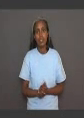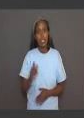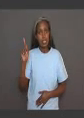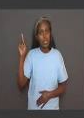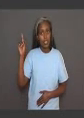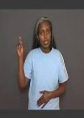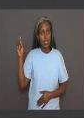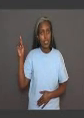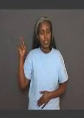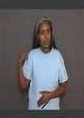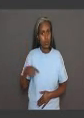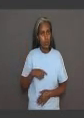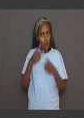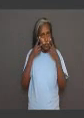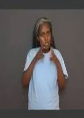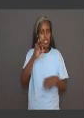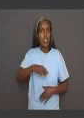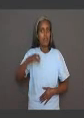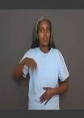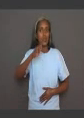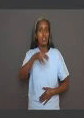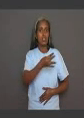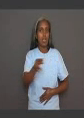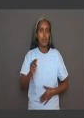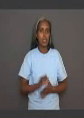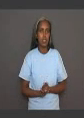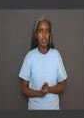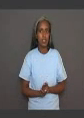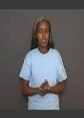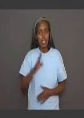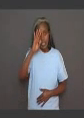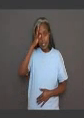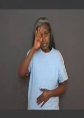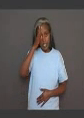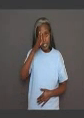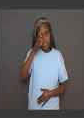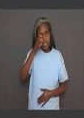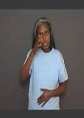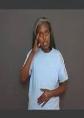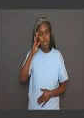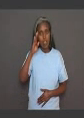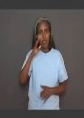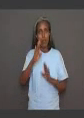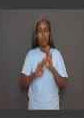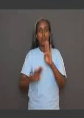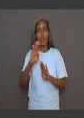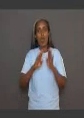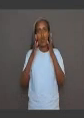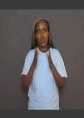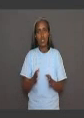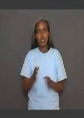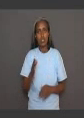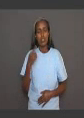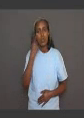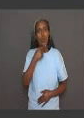Here we see a frequency table created by a biologist who